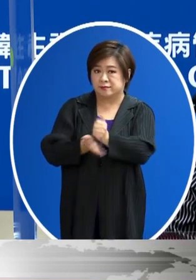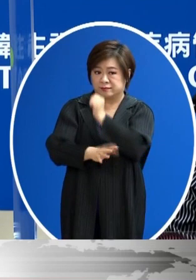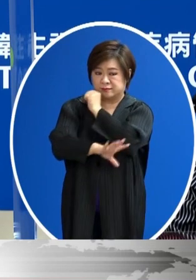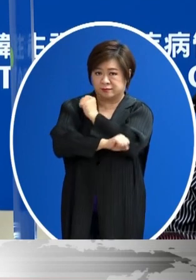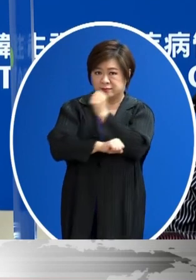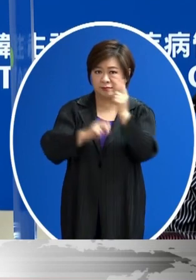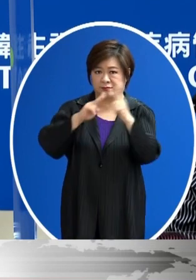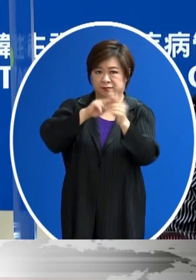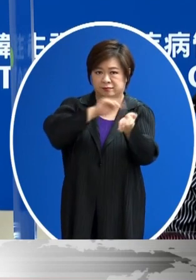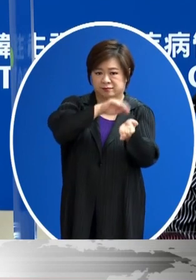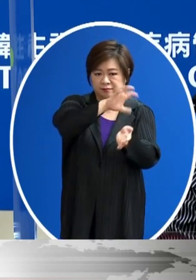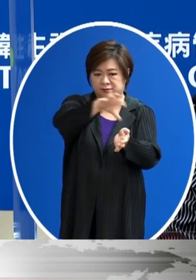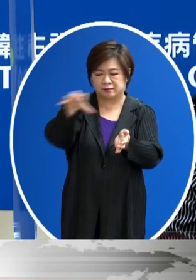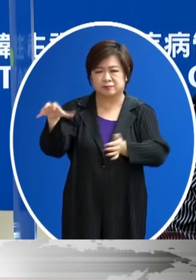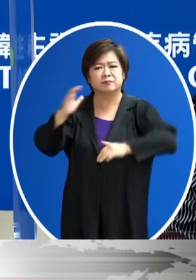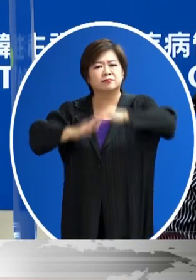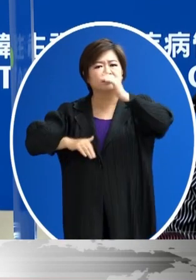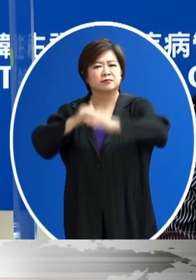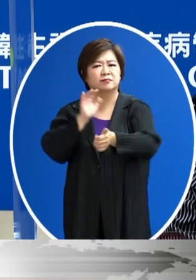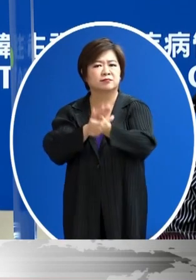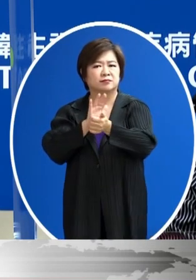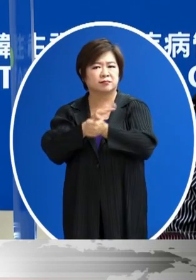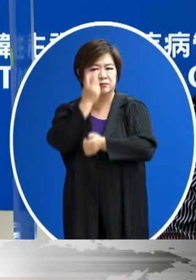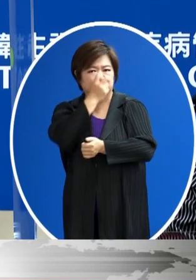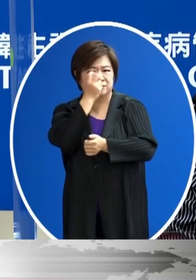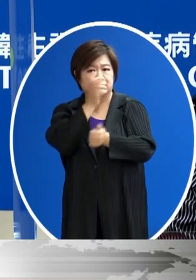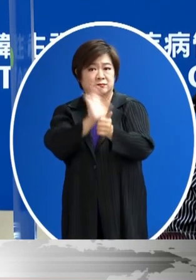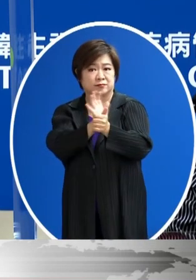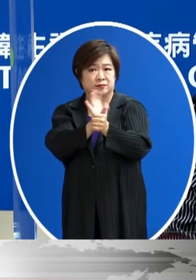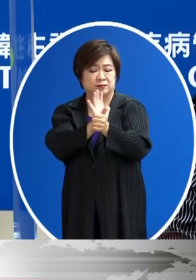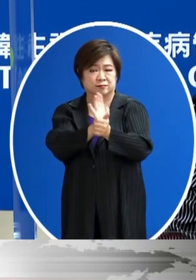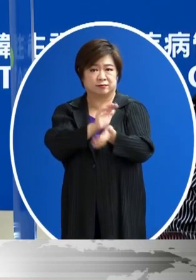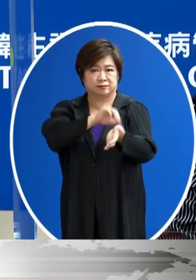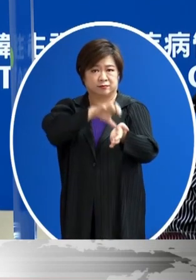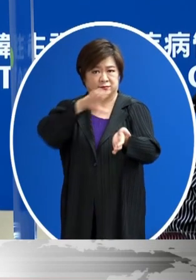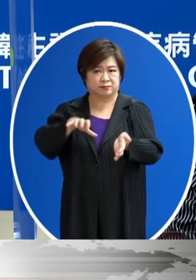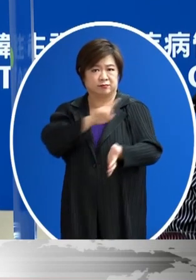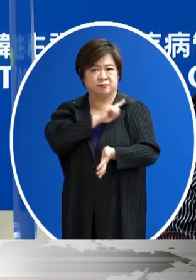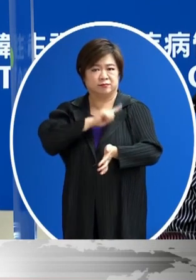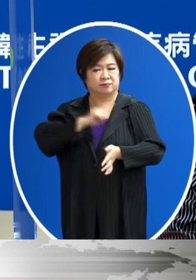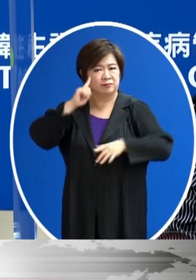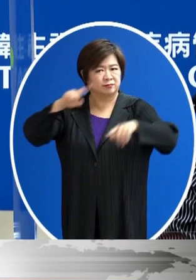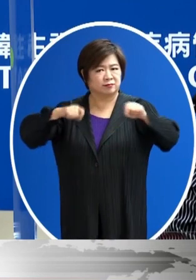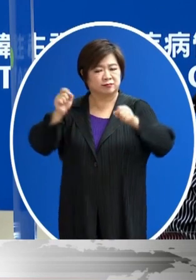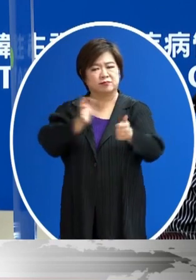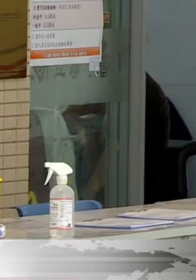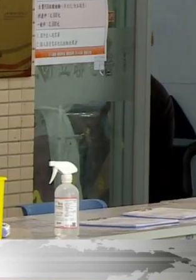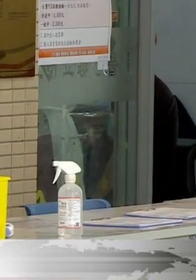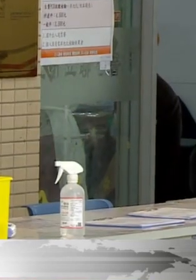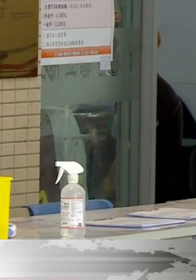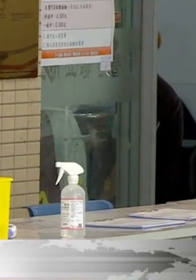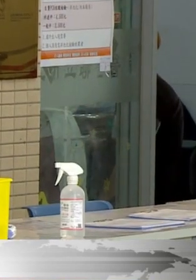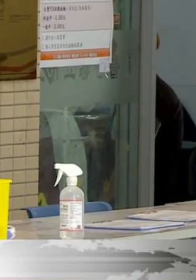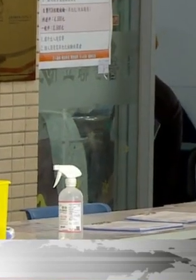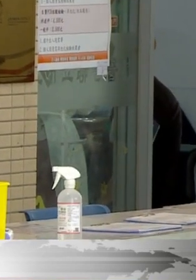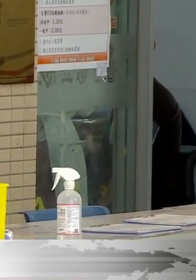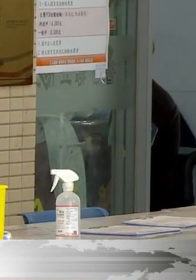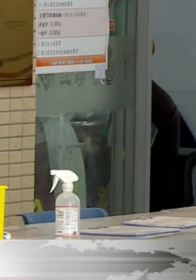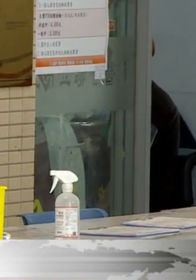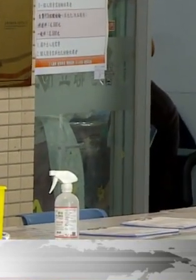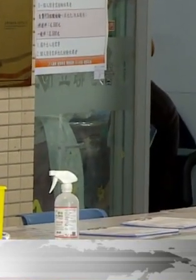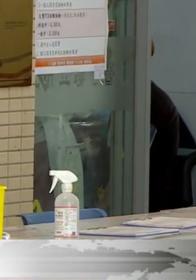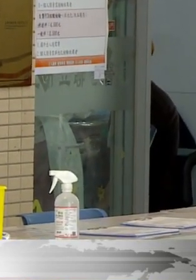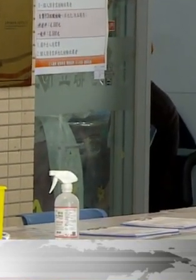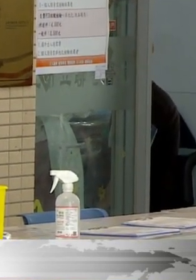mechanisms to limit capacity and deploy manpower to assist with testing, reporting, and managing patient beds. With local cases